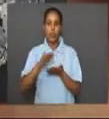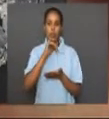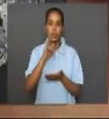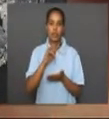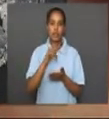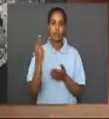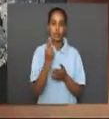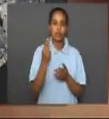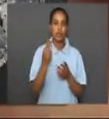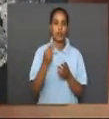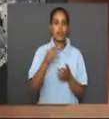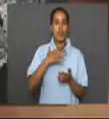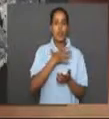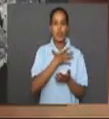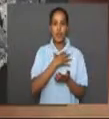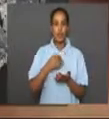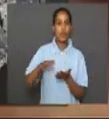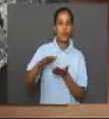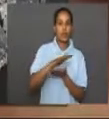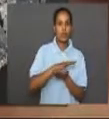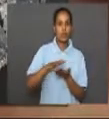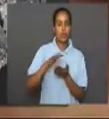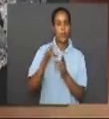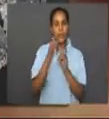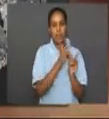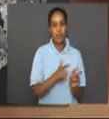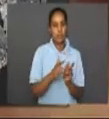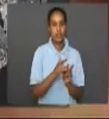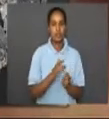it is used to make cans for food.